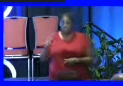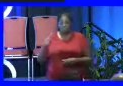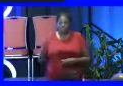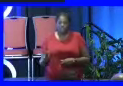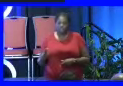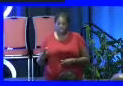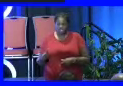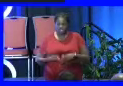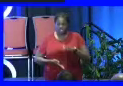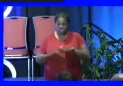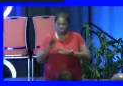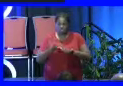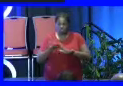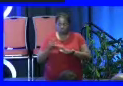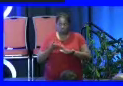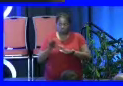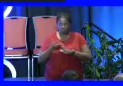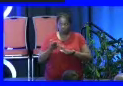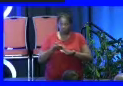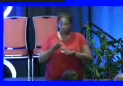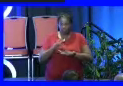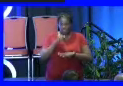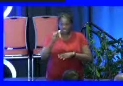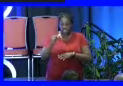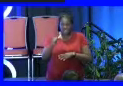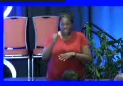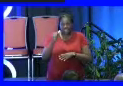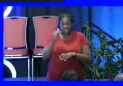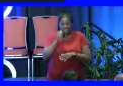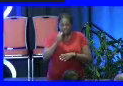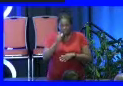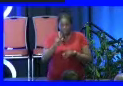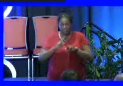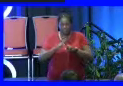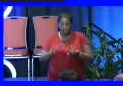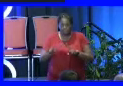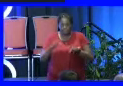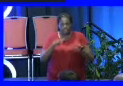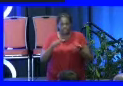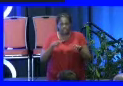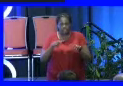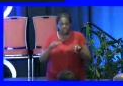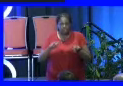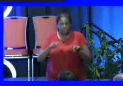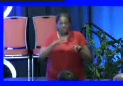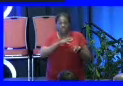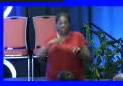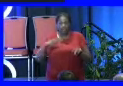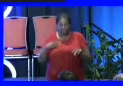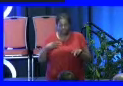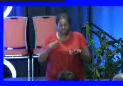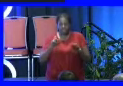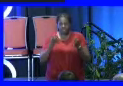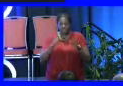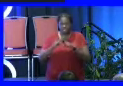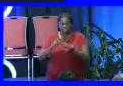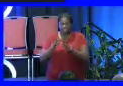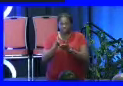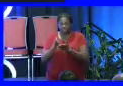is run, or not in the day-to-day way, but it's oversight by a management committee made up of continuums of